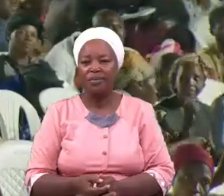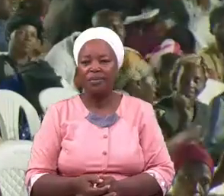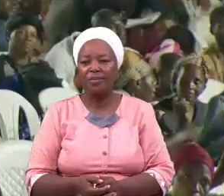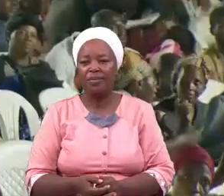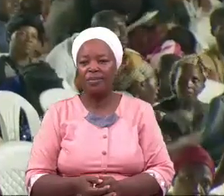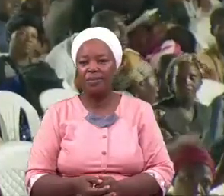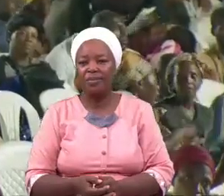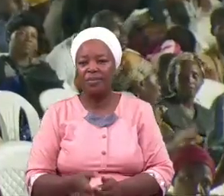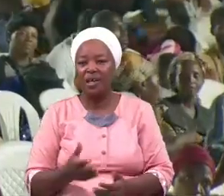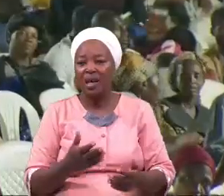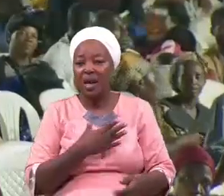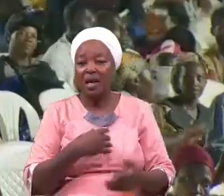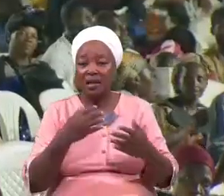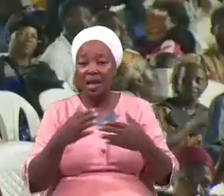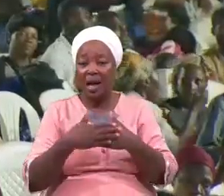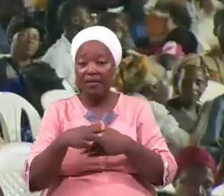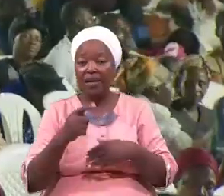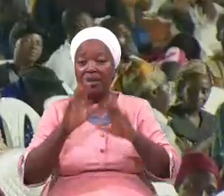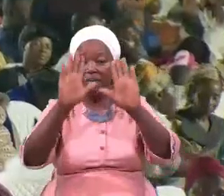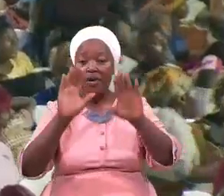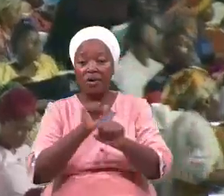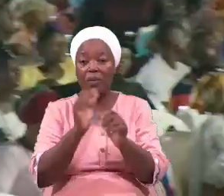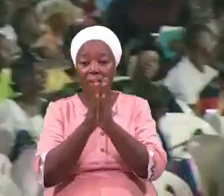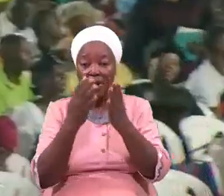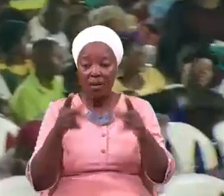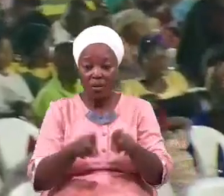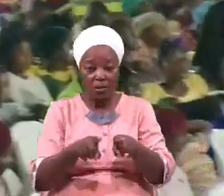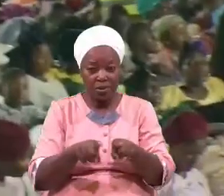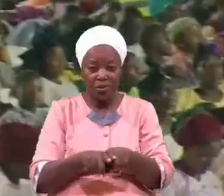And after the miracle prayer also,